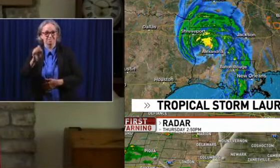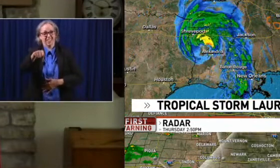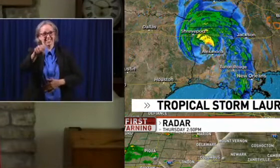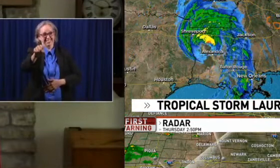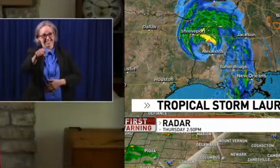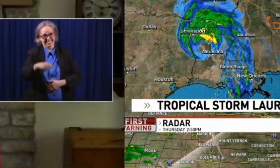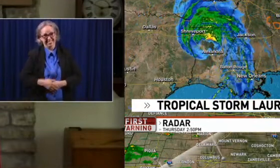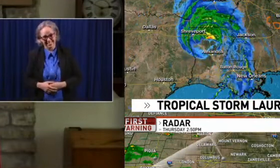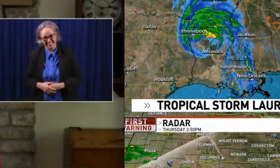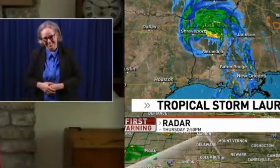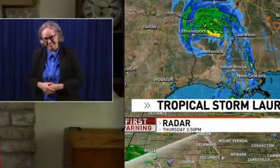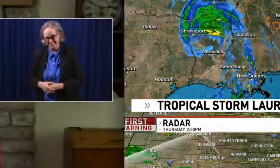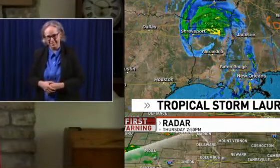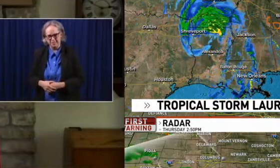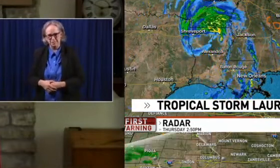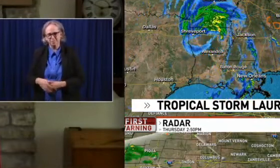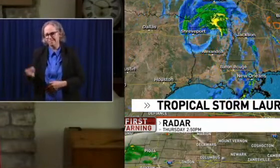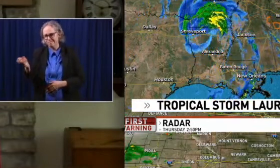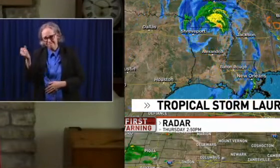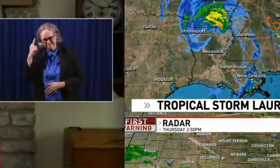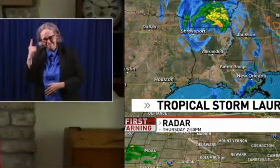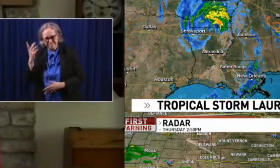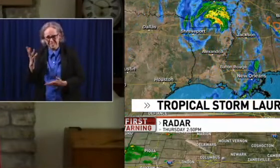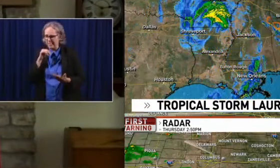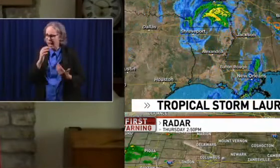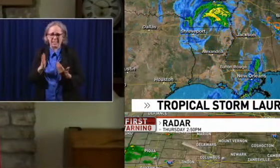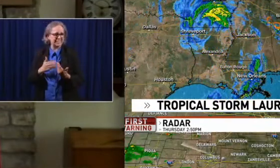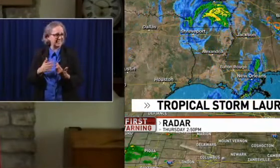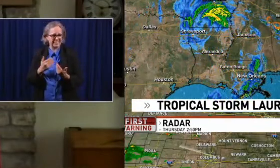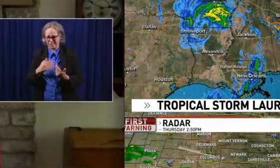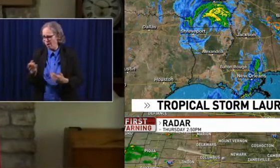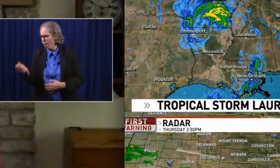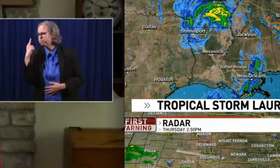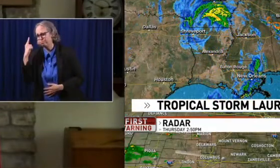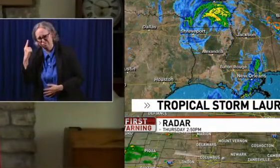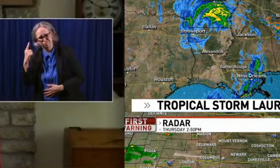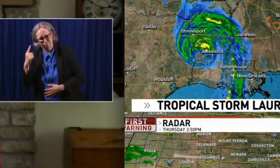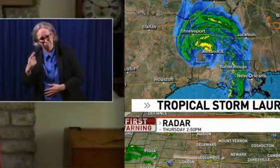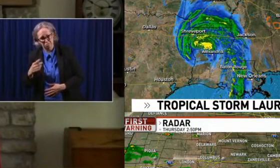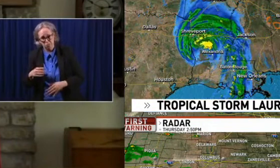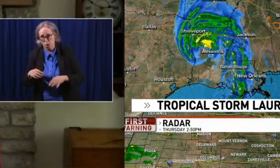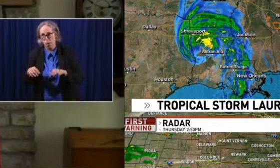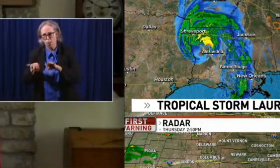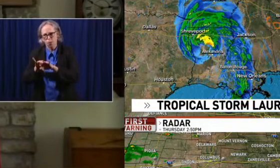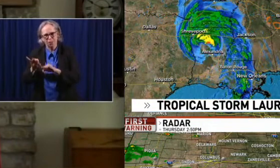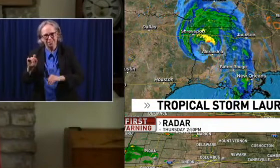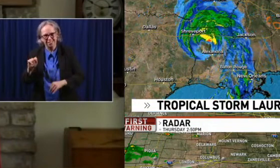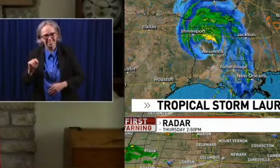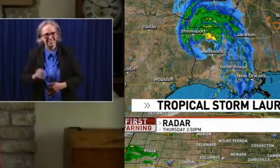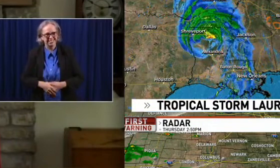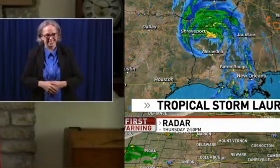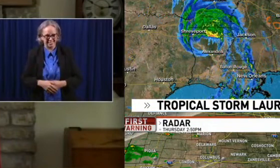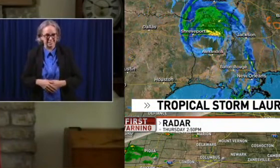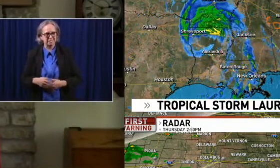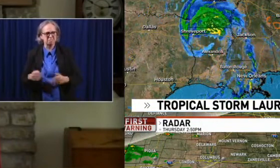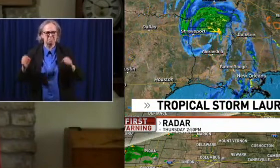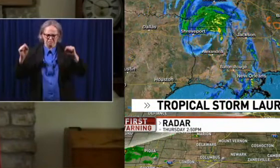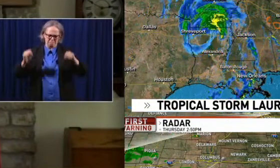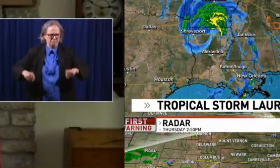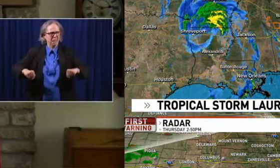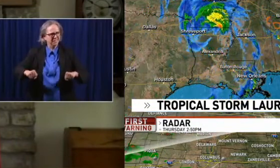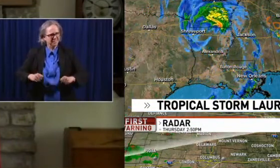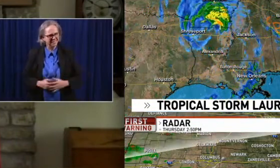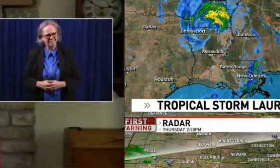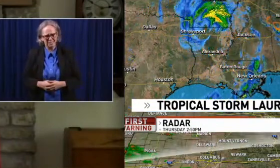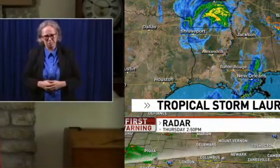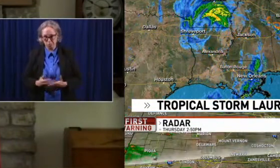recognizing that it's not going to be easy, but it certainly is possible to stay on campus, but everybody's got to